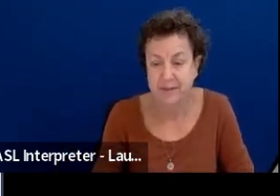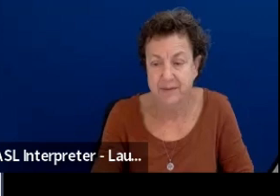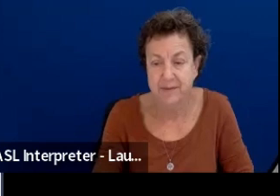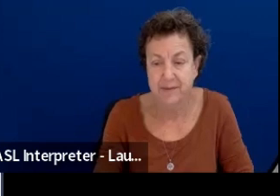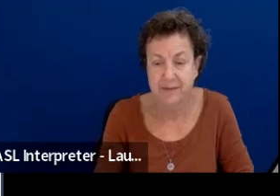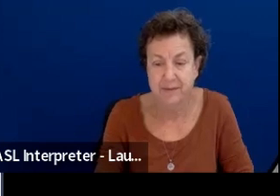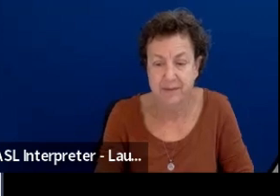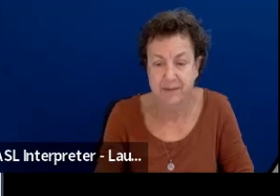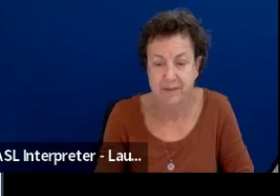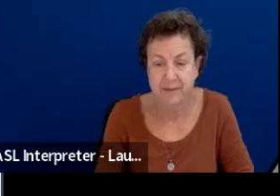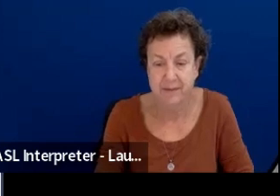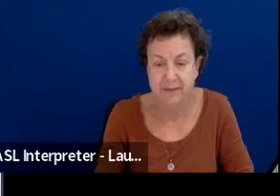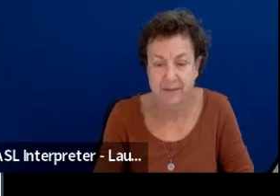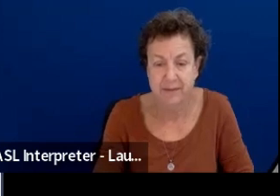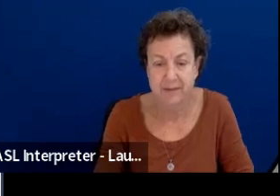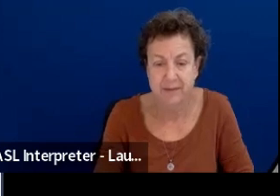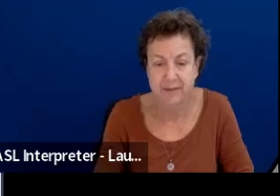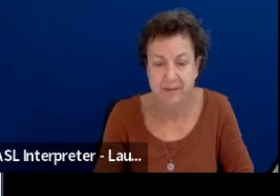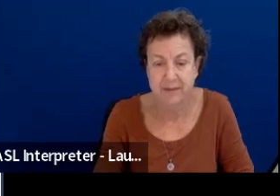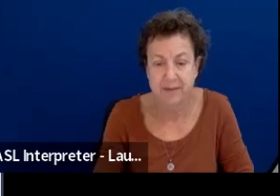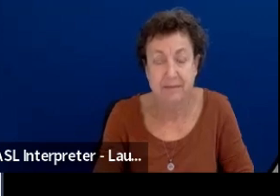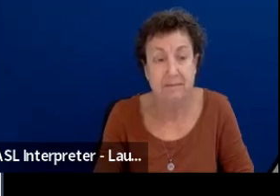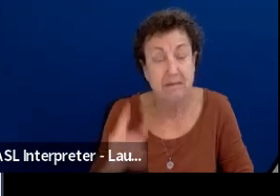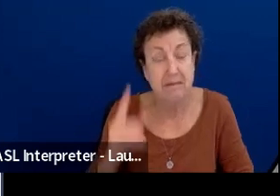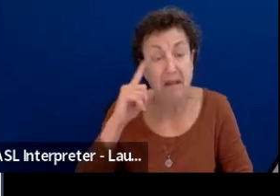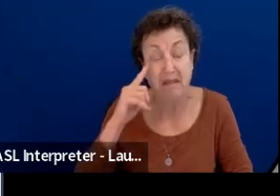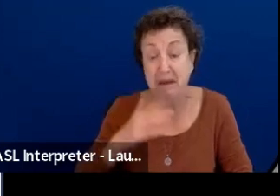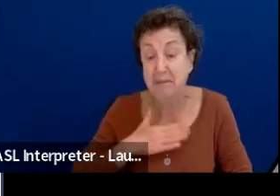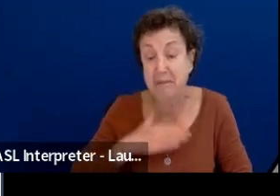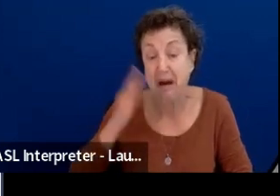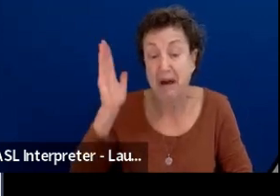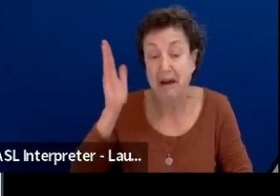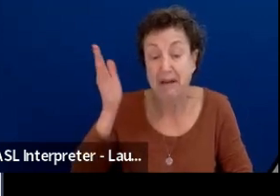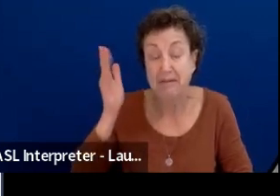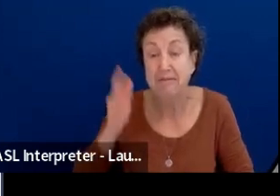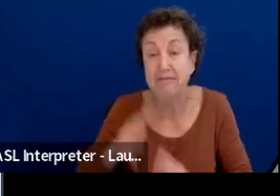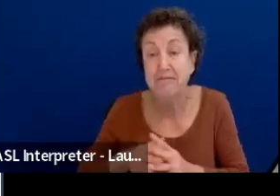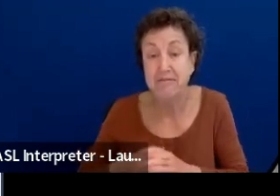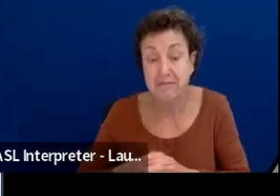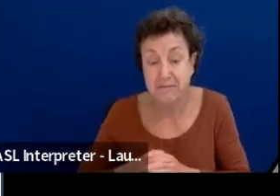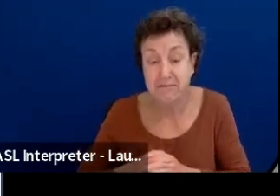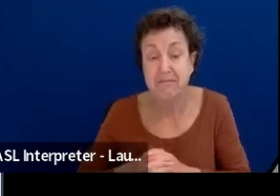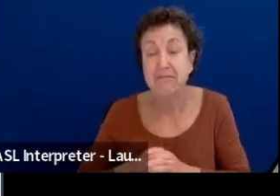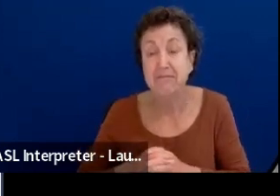And I think that just about wraps up what I wanted to demonstrate.